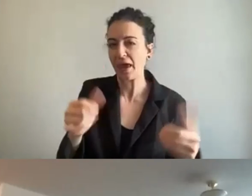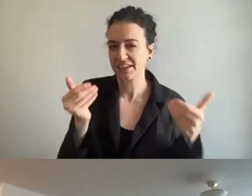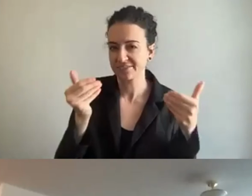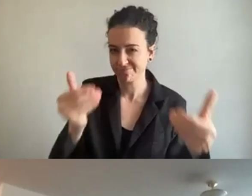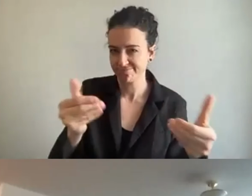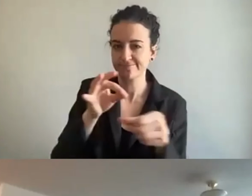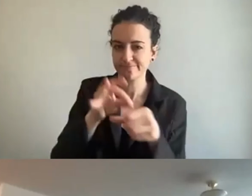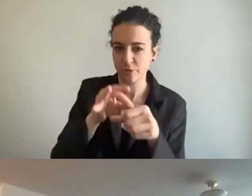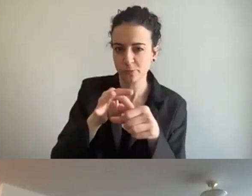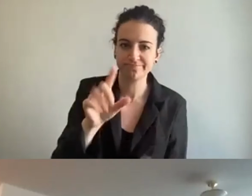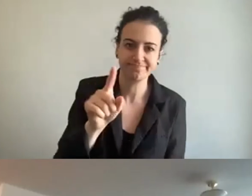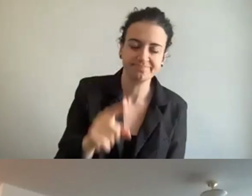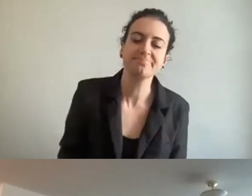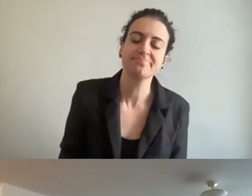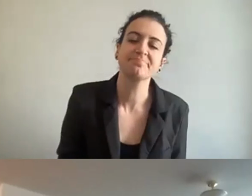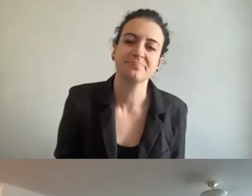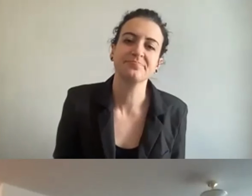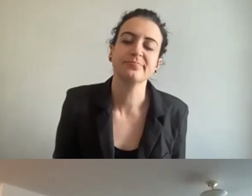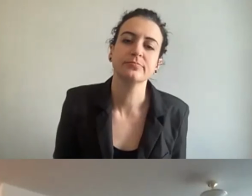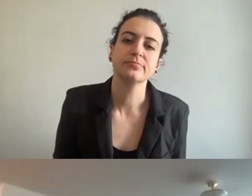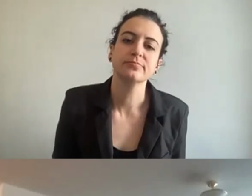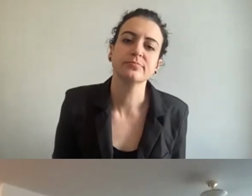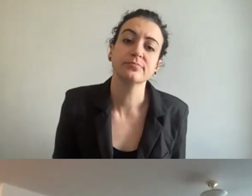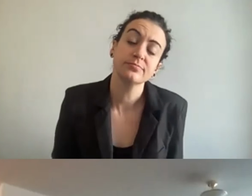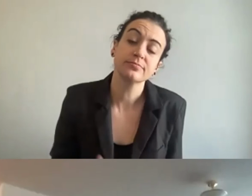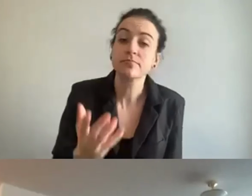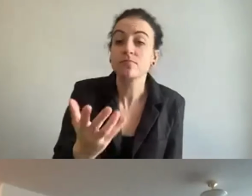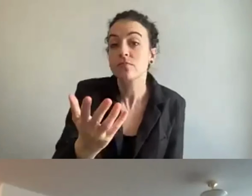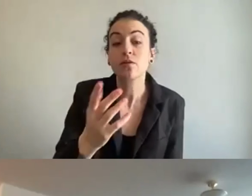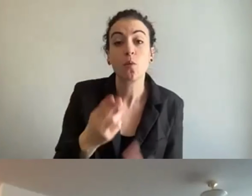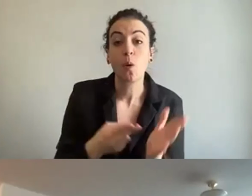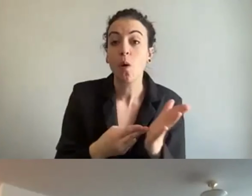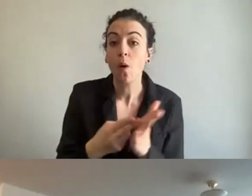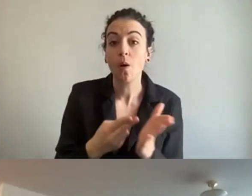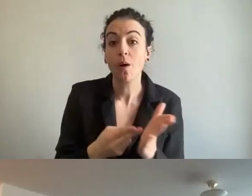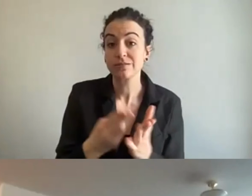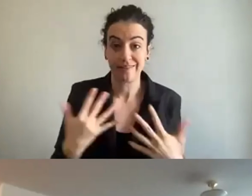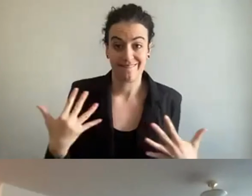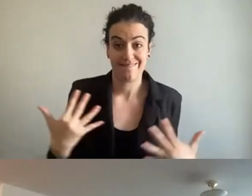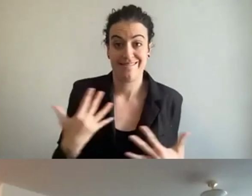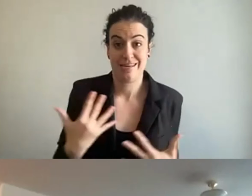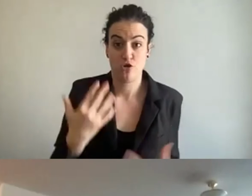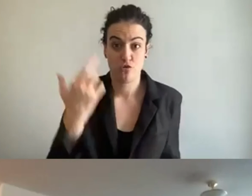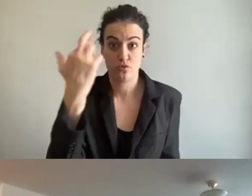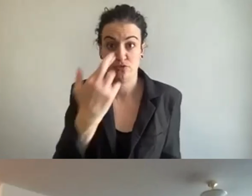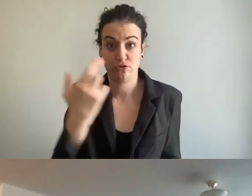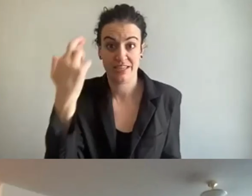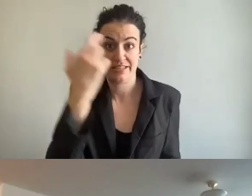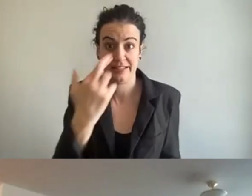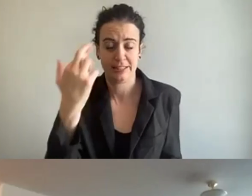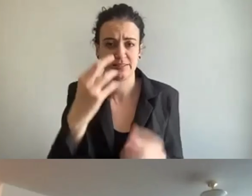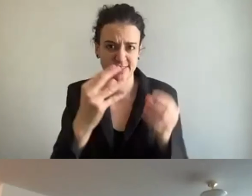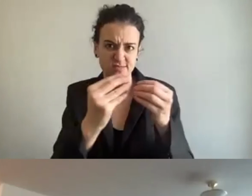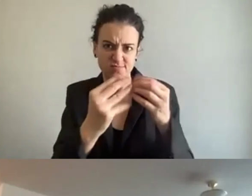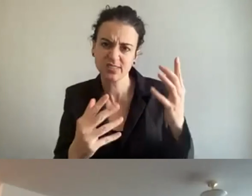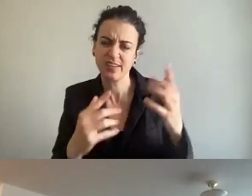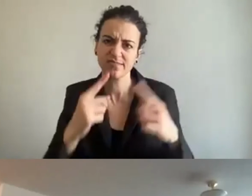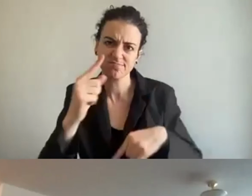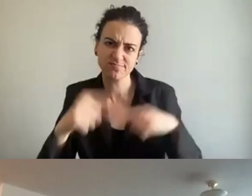So there could be a variety of reasons why people might feel apprehension, a little fear